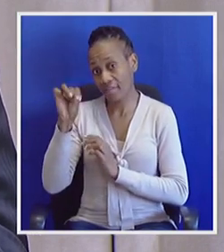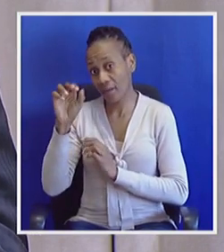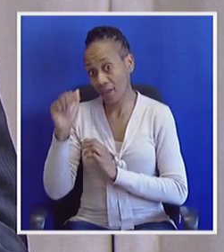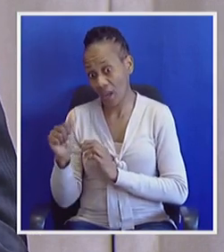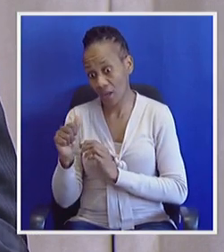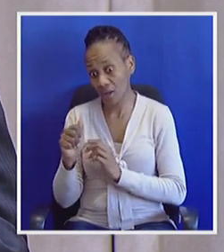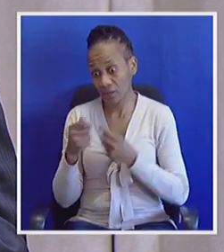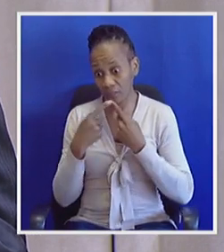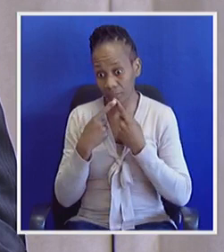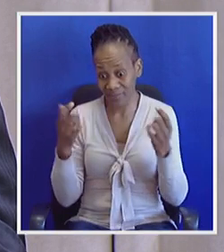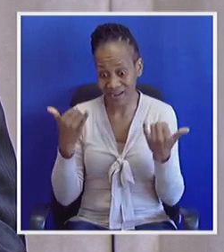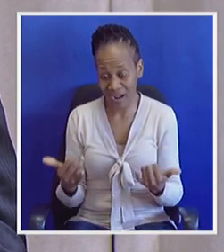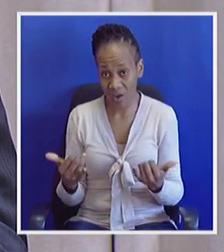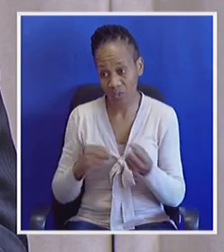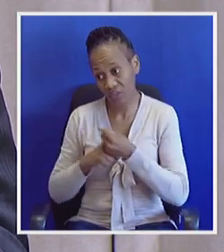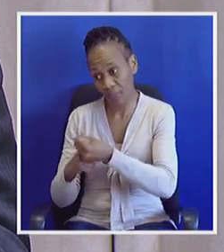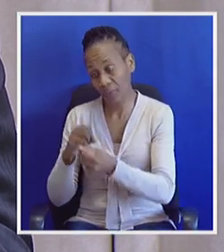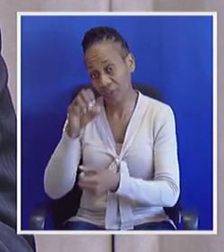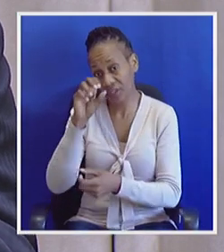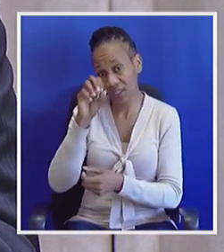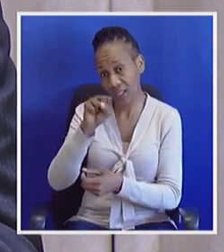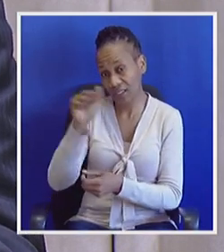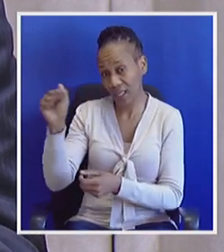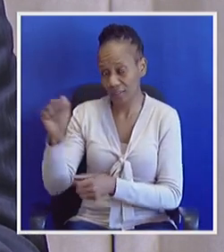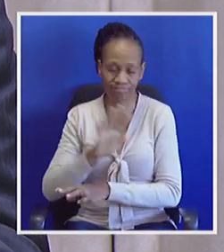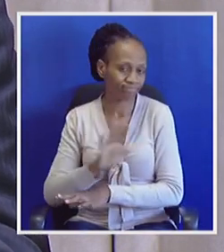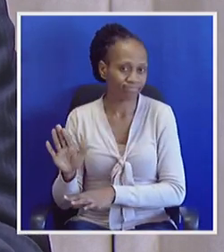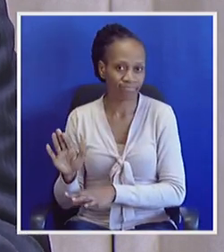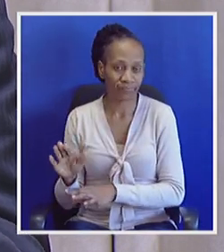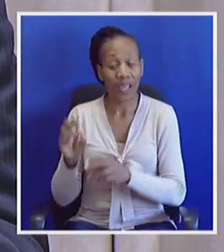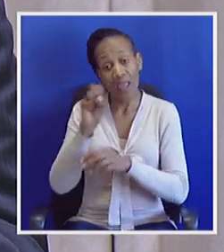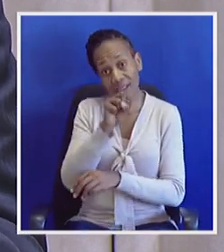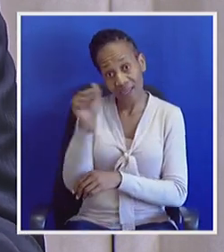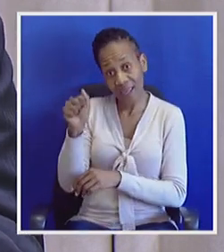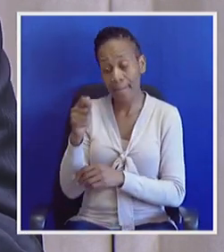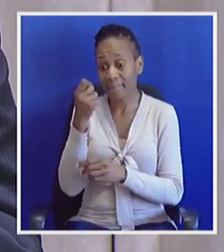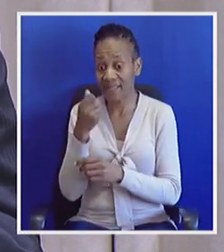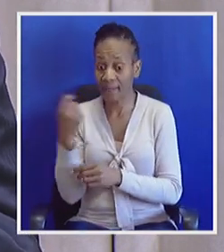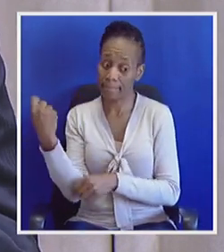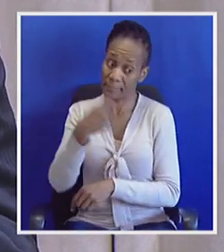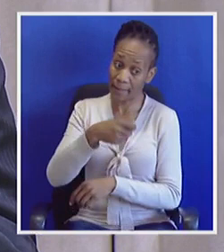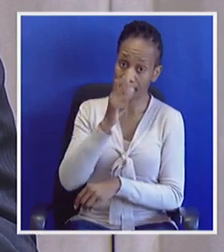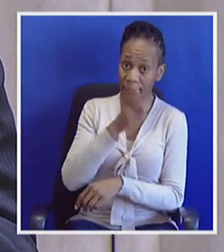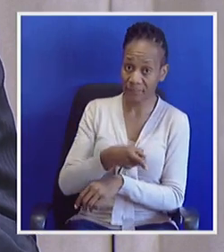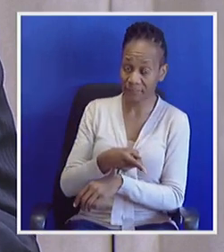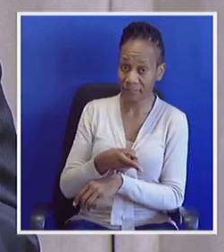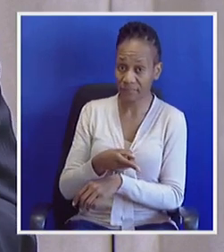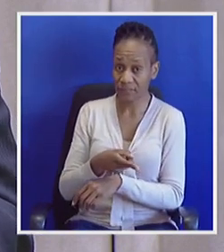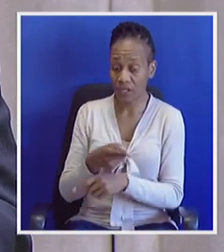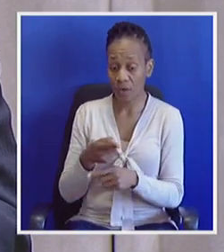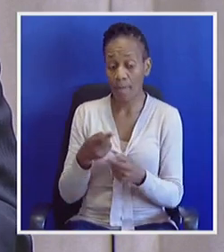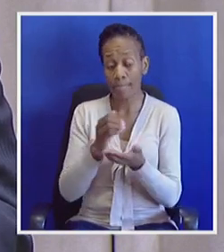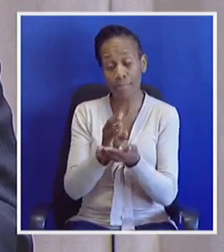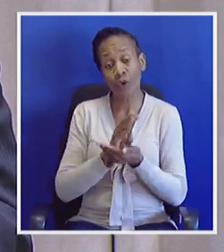SAA. On the matter of monies owed by SAA by the Angolan